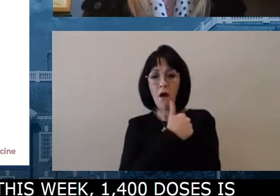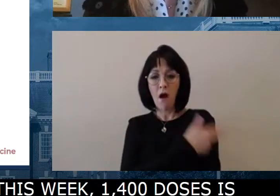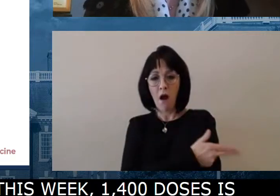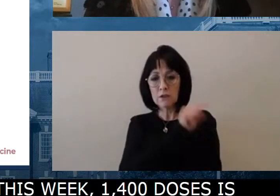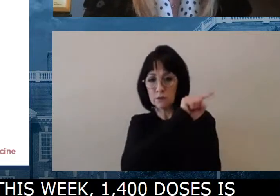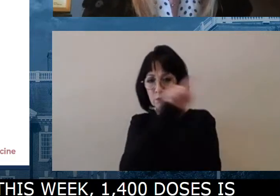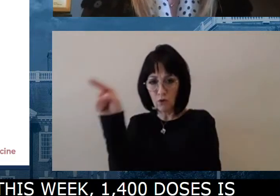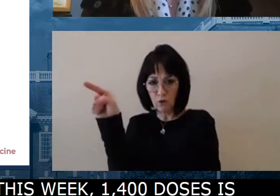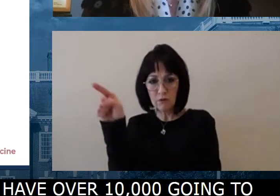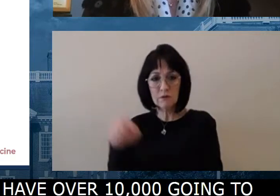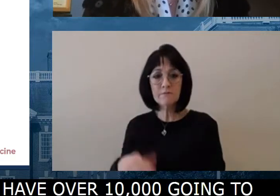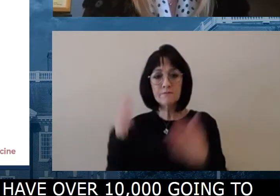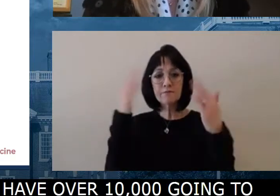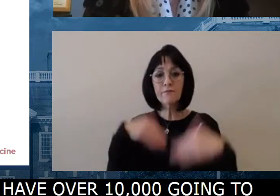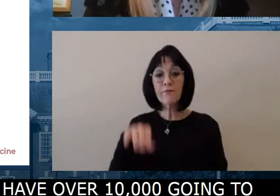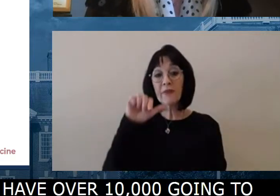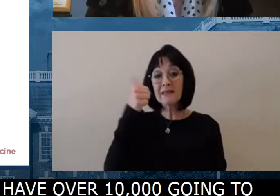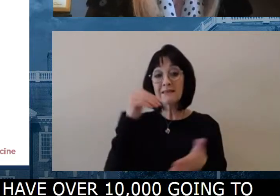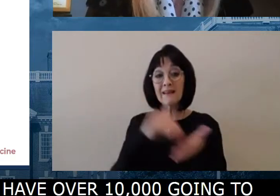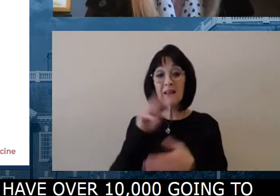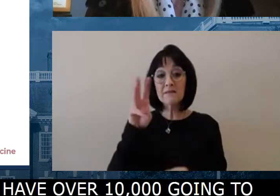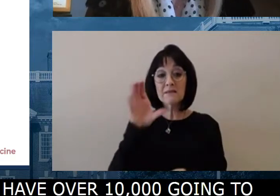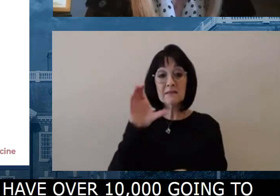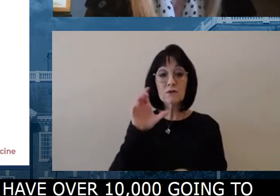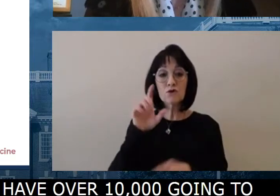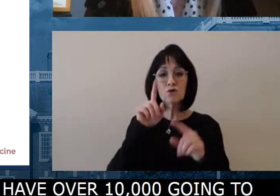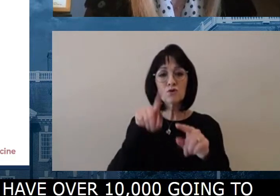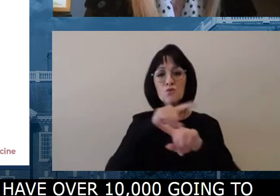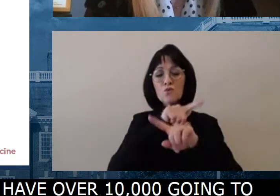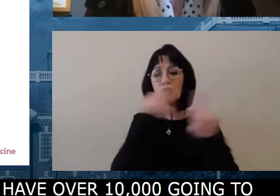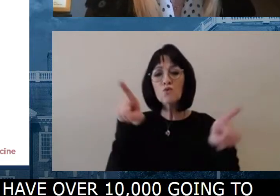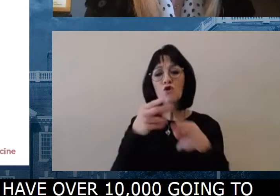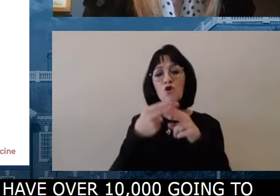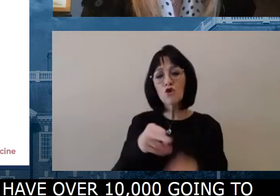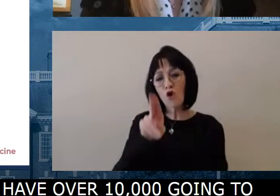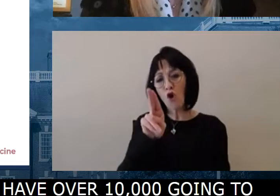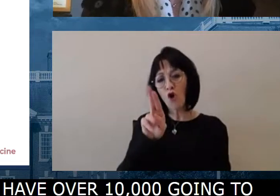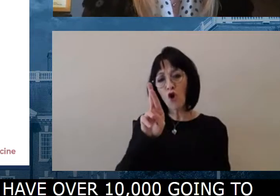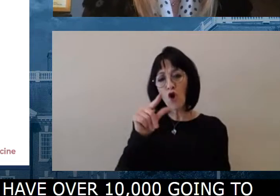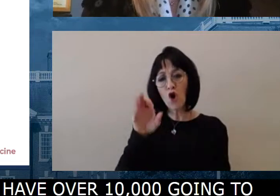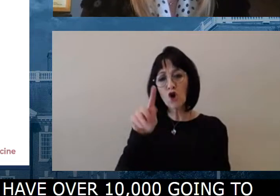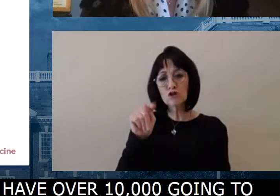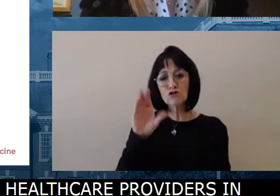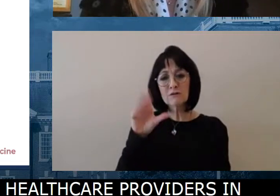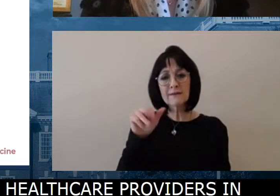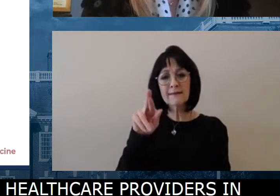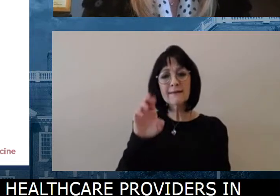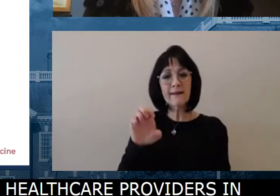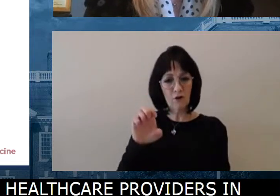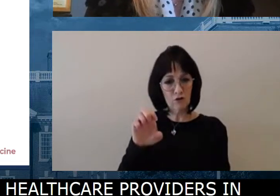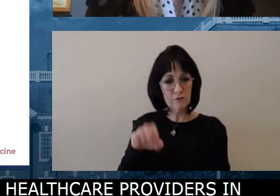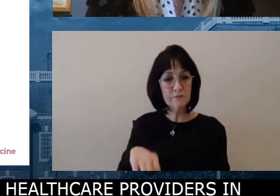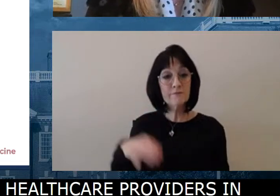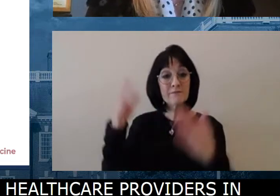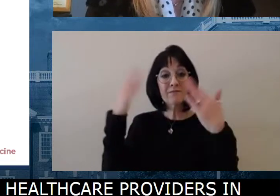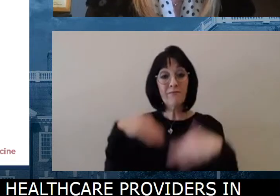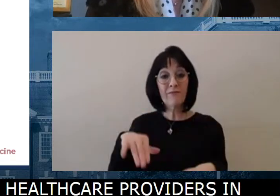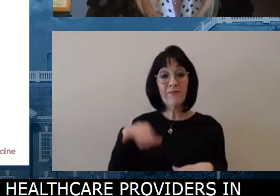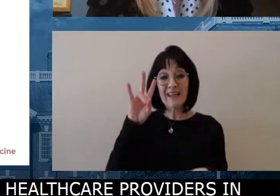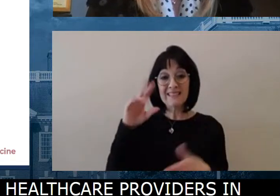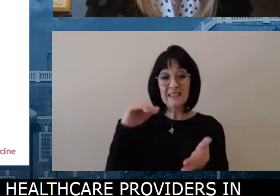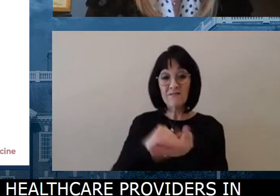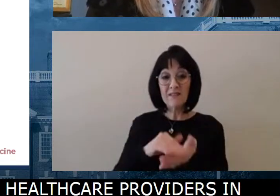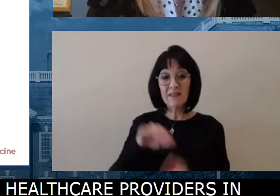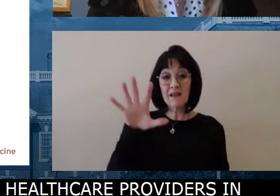urgent care. A lot is going to pharmacies. So the federal pharmacy